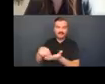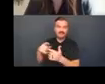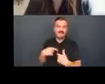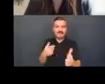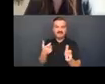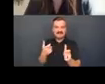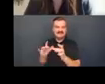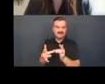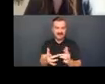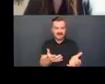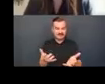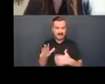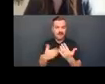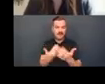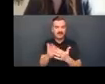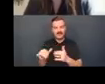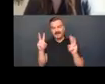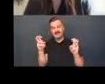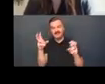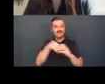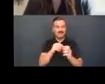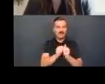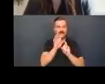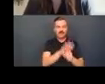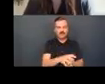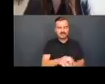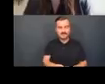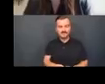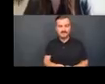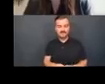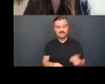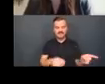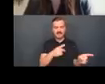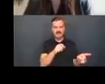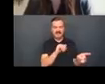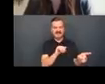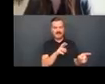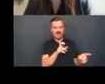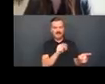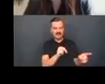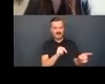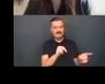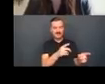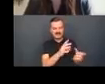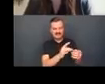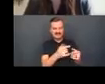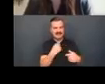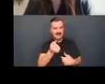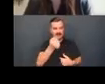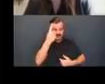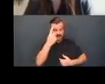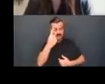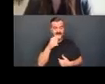oppression. Following Sins Invalid Director Patty Byrne, I understand disability justice as necessarily